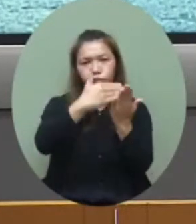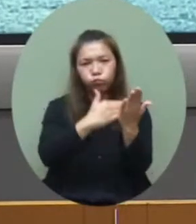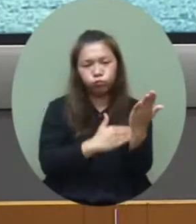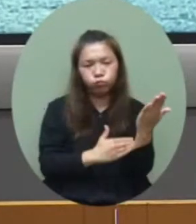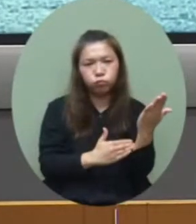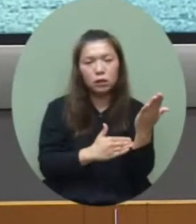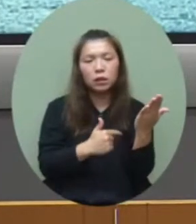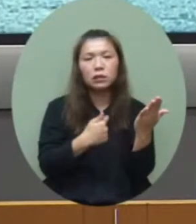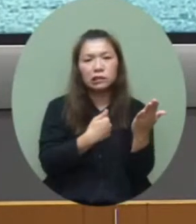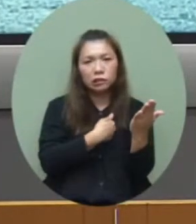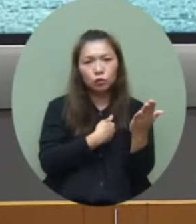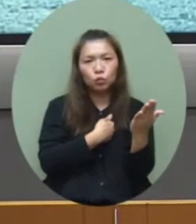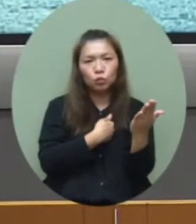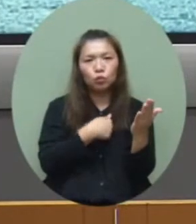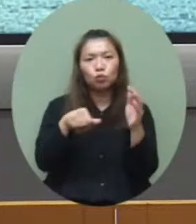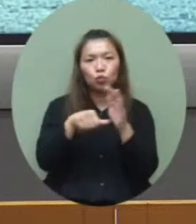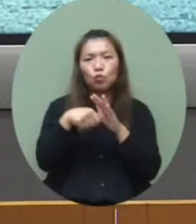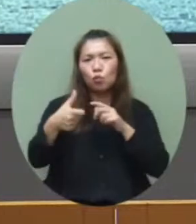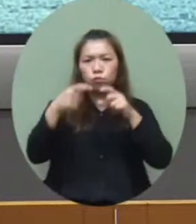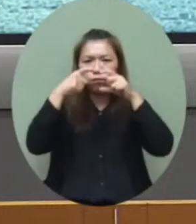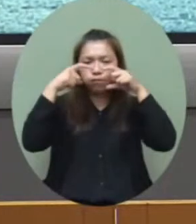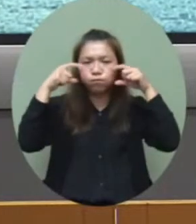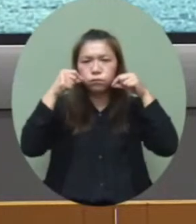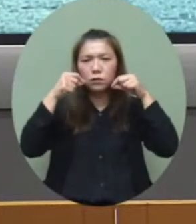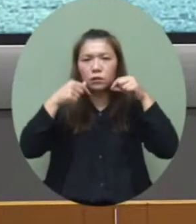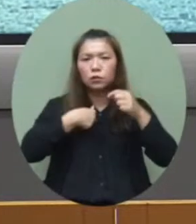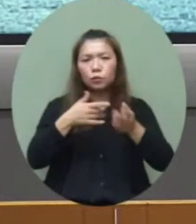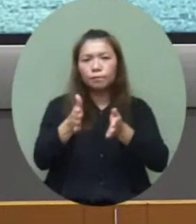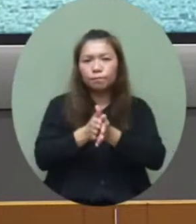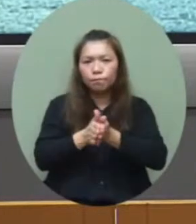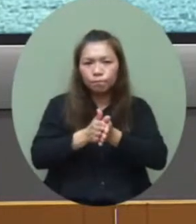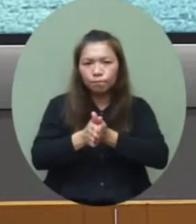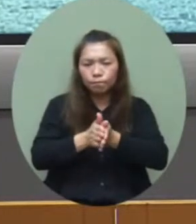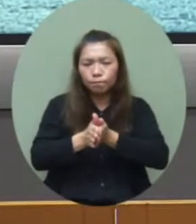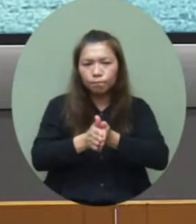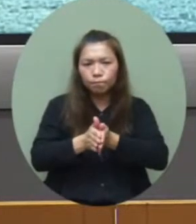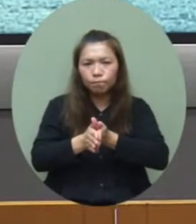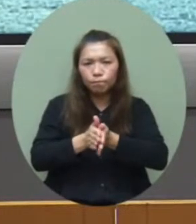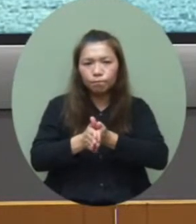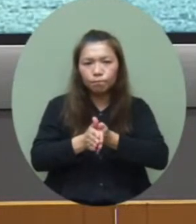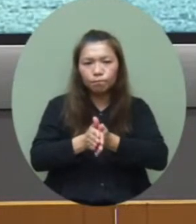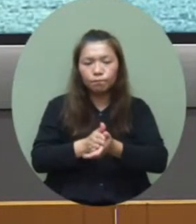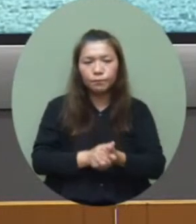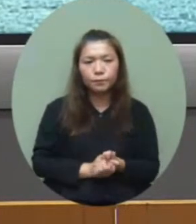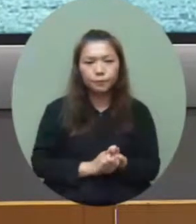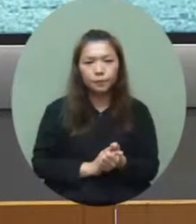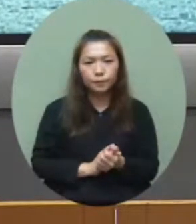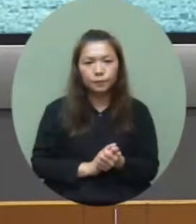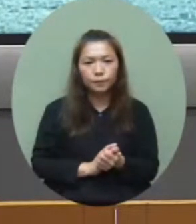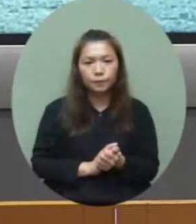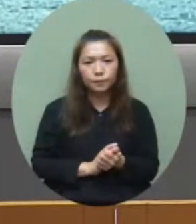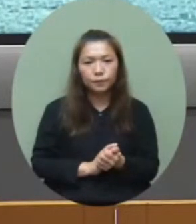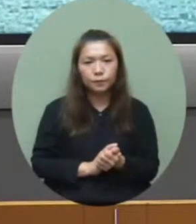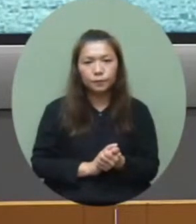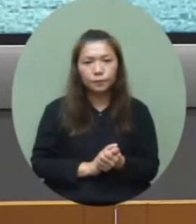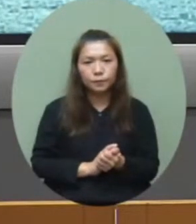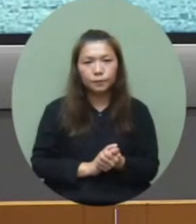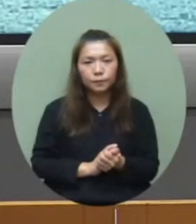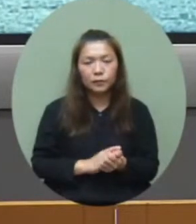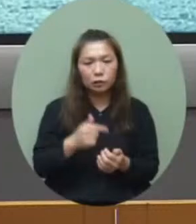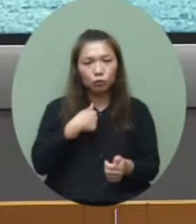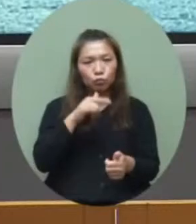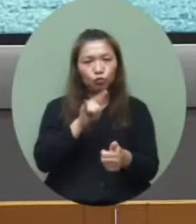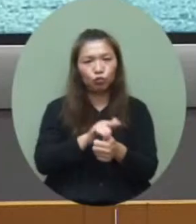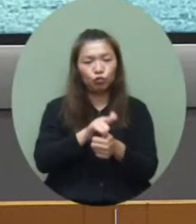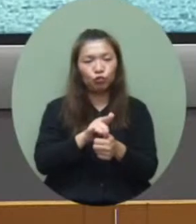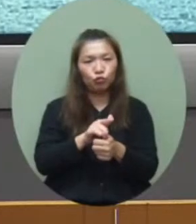to relax the effort. They should observe all the anti-epidemic measures, including keeping the mask on and